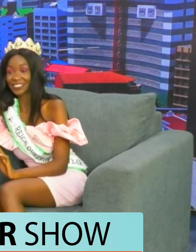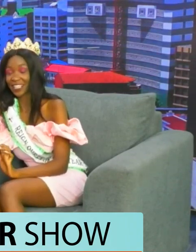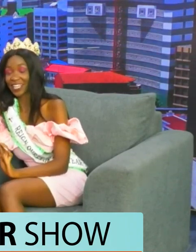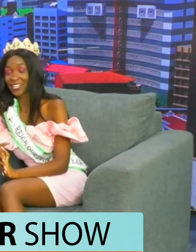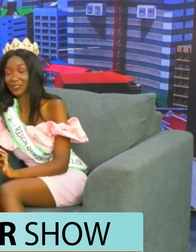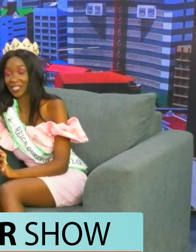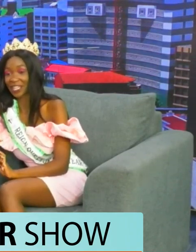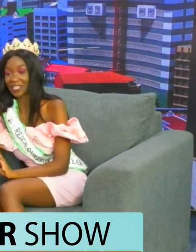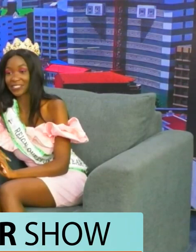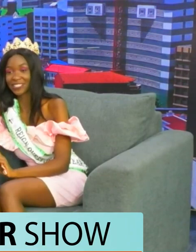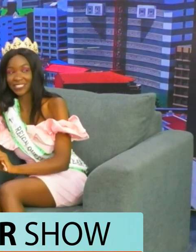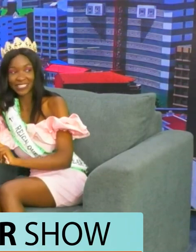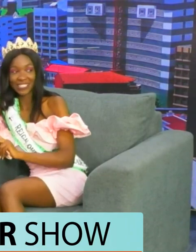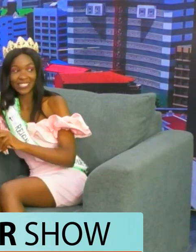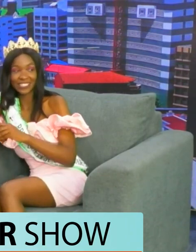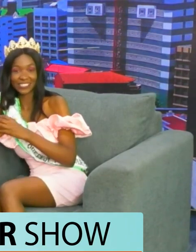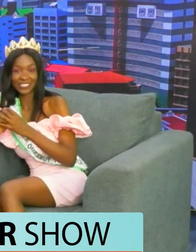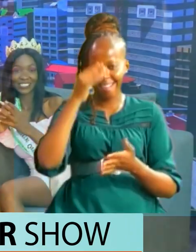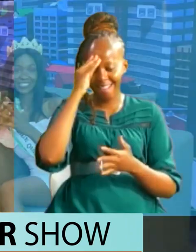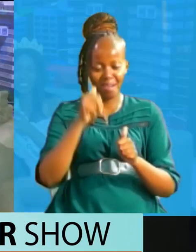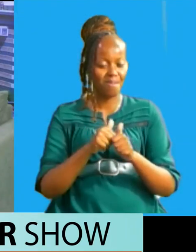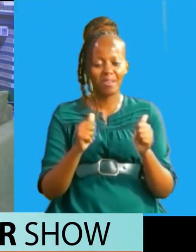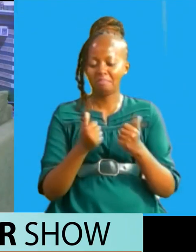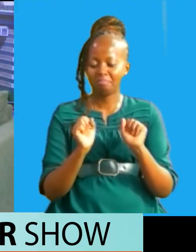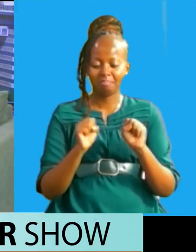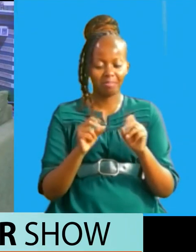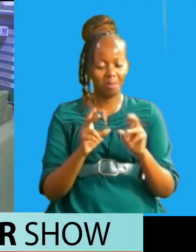Yes, I can actually learn that. Yeah, possible.